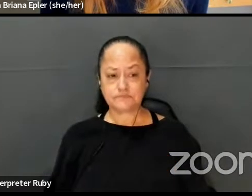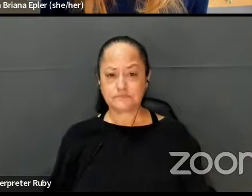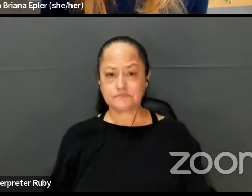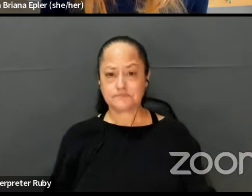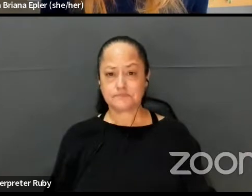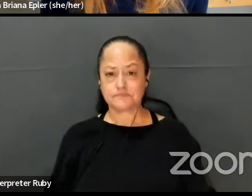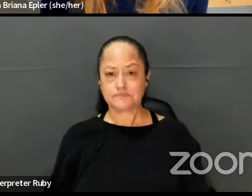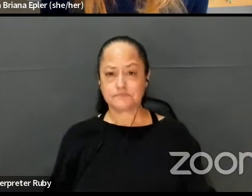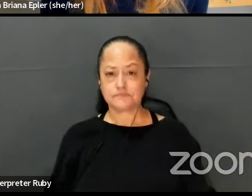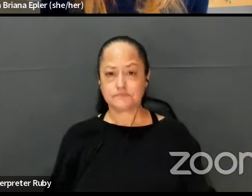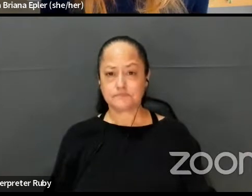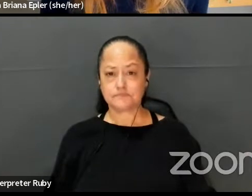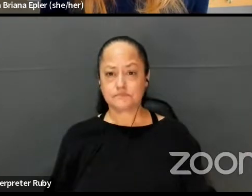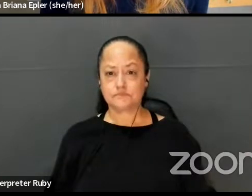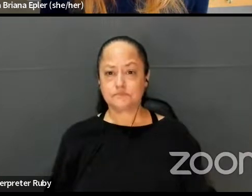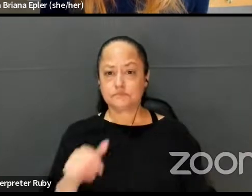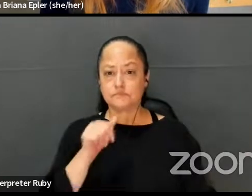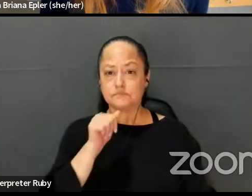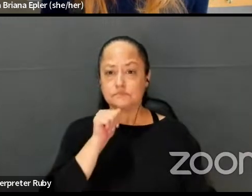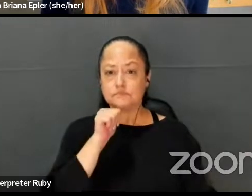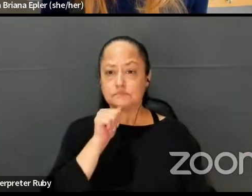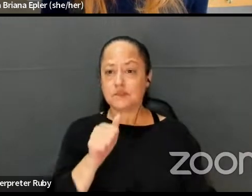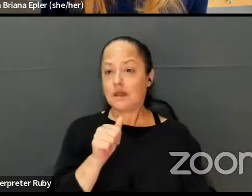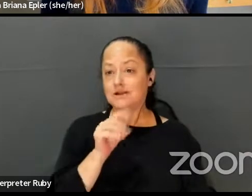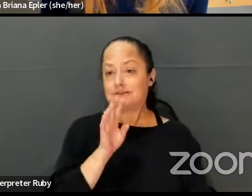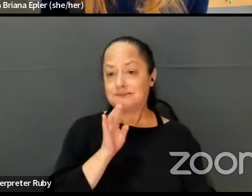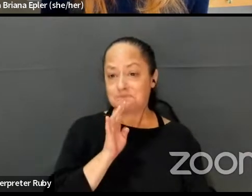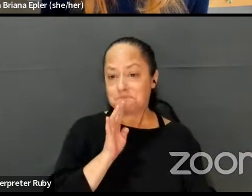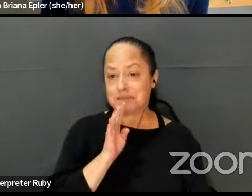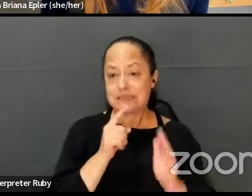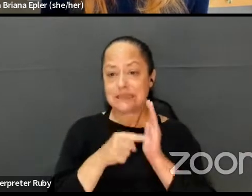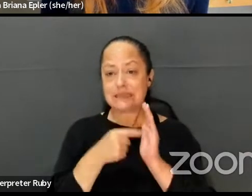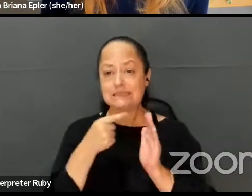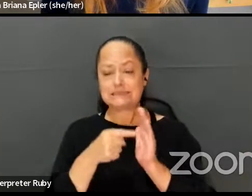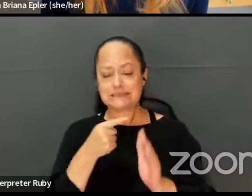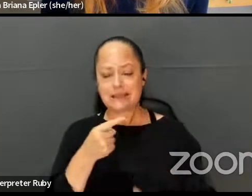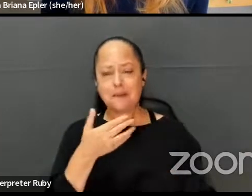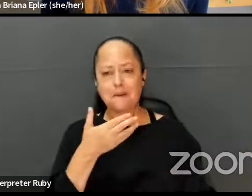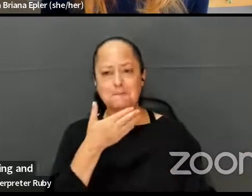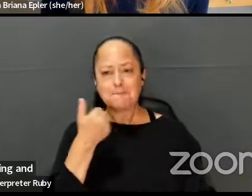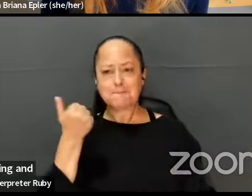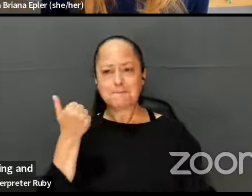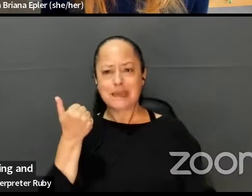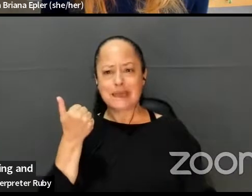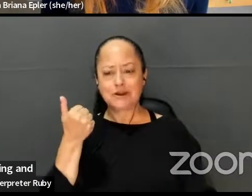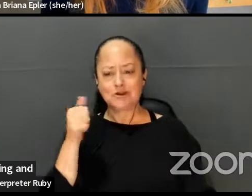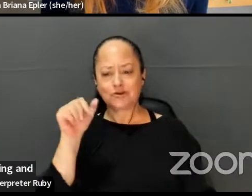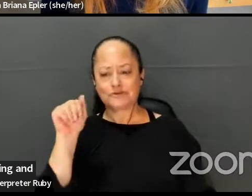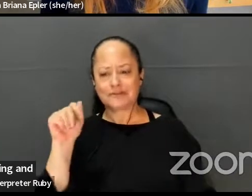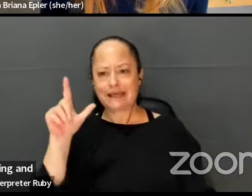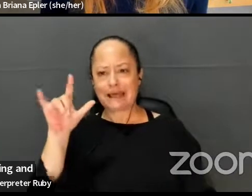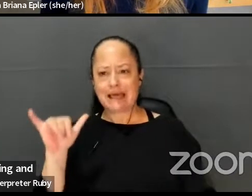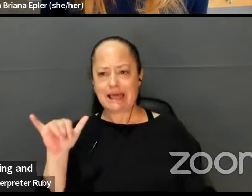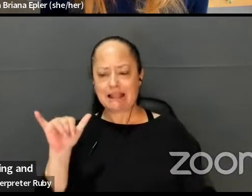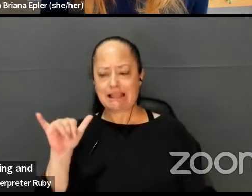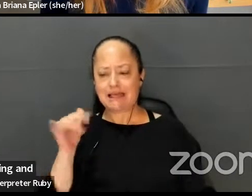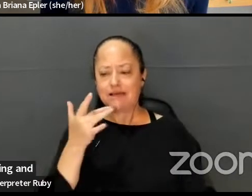and not speaking, sometimes it's much better as an ally rather than